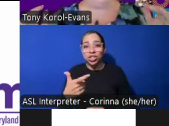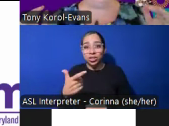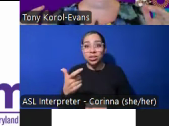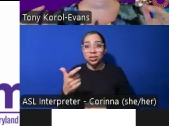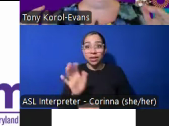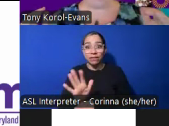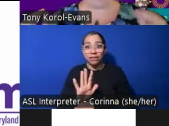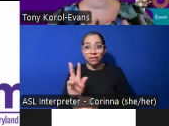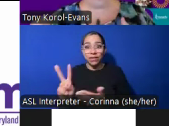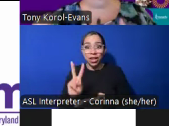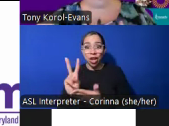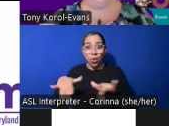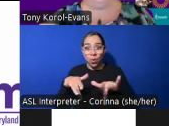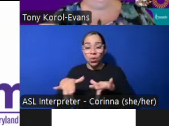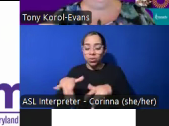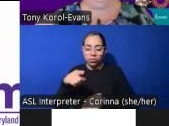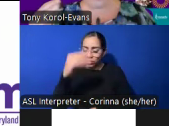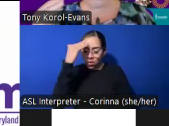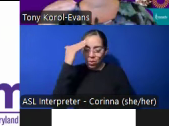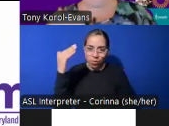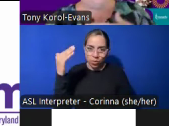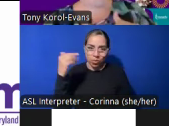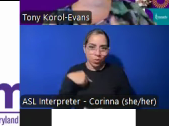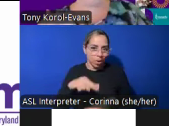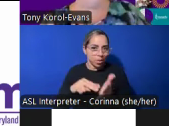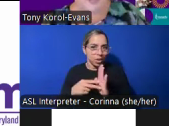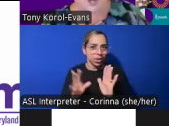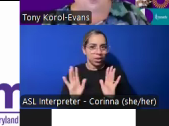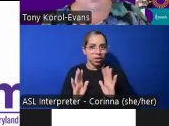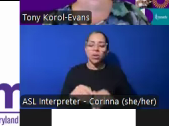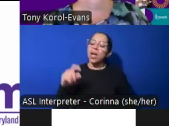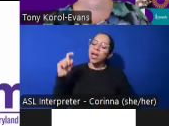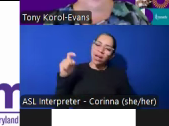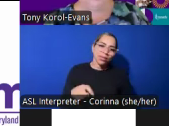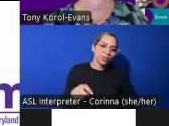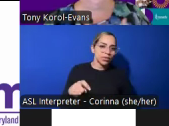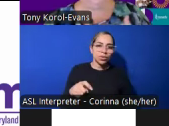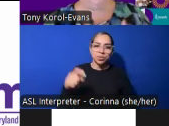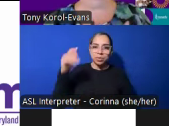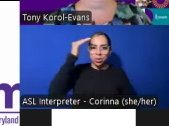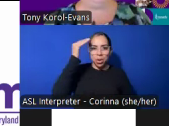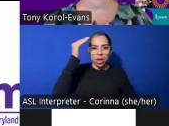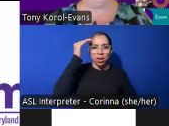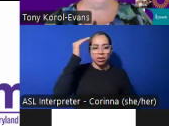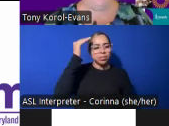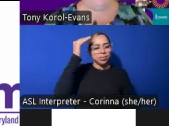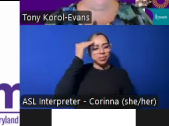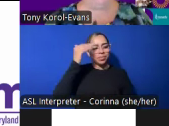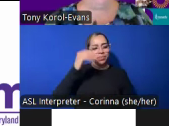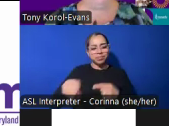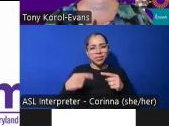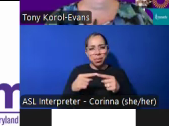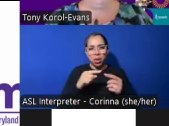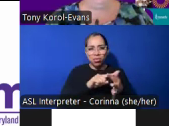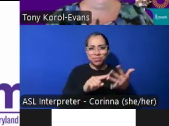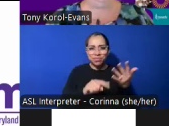what I'm talking about. So we have to be aware, right, of those